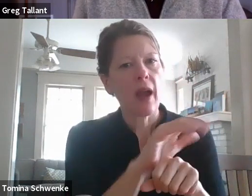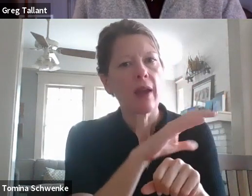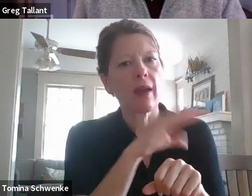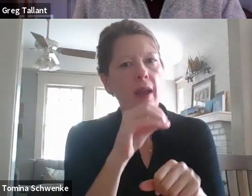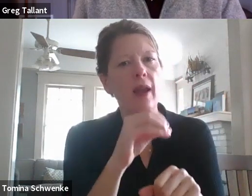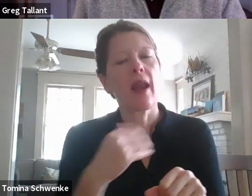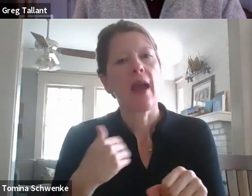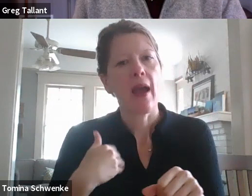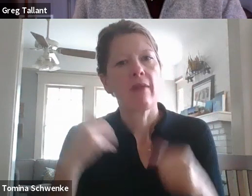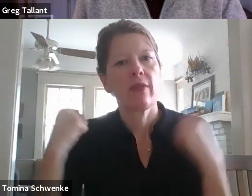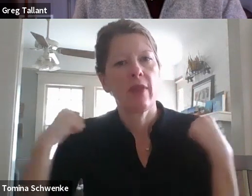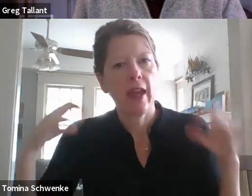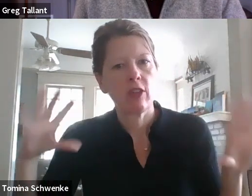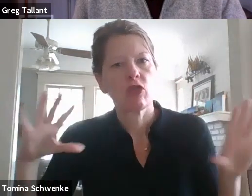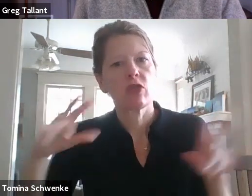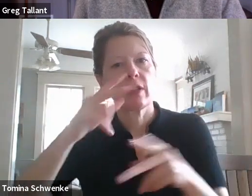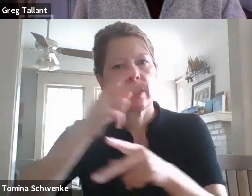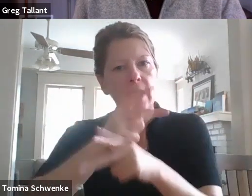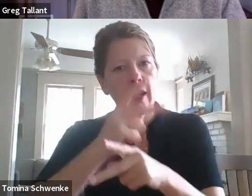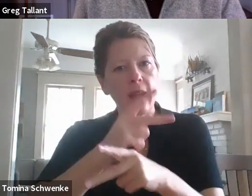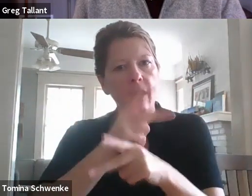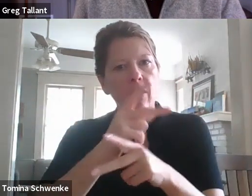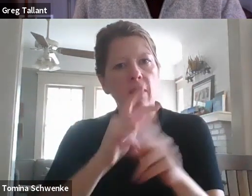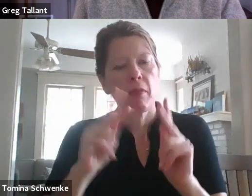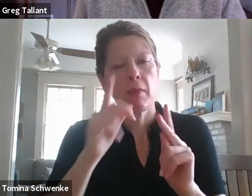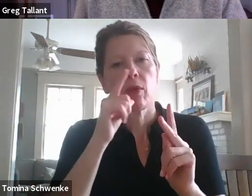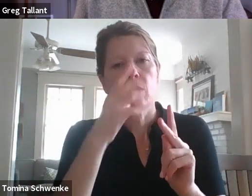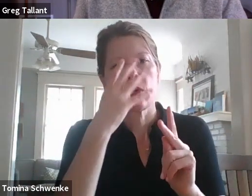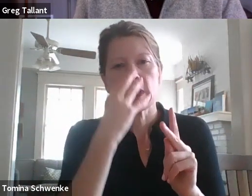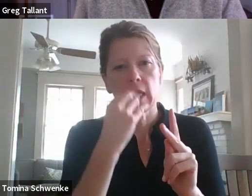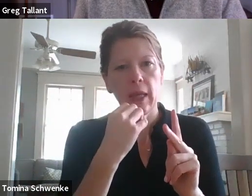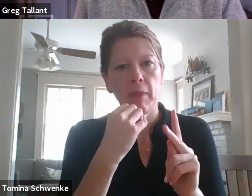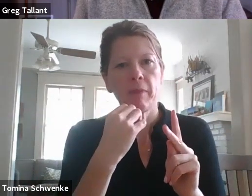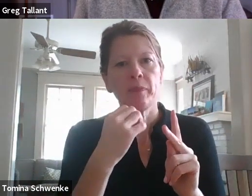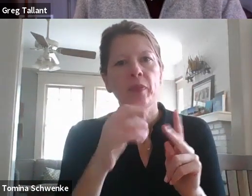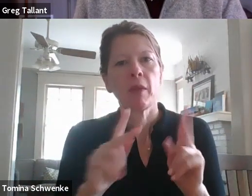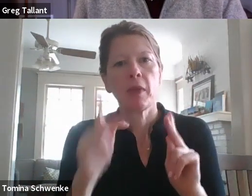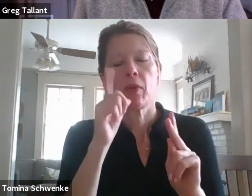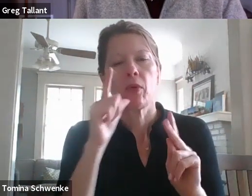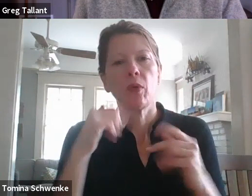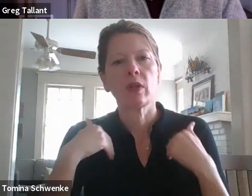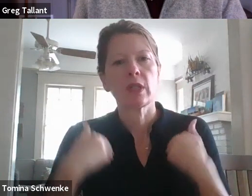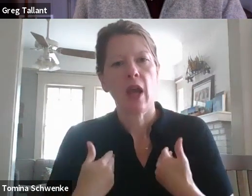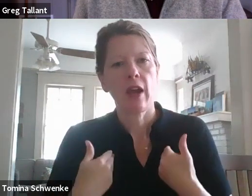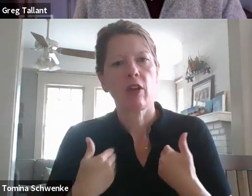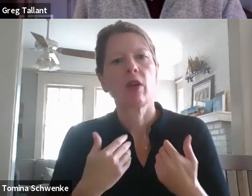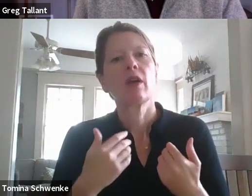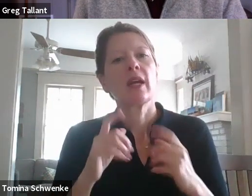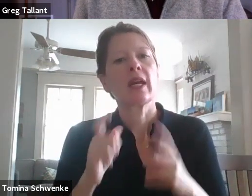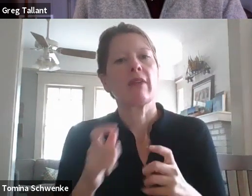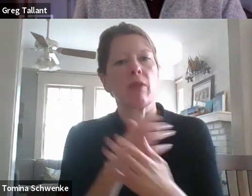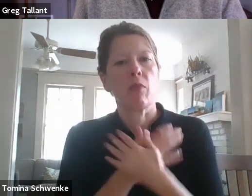those who sleep. Tend the sick, Lord Christ. Give rest to the weary. Bless the